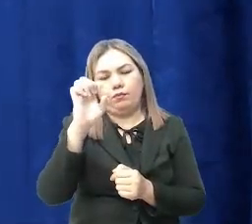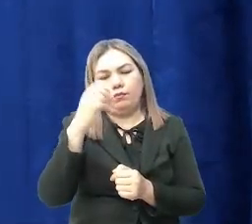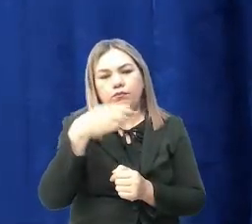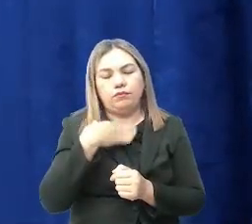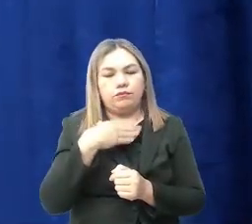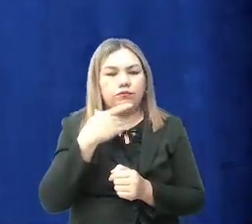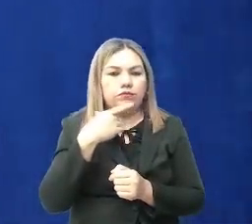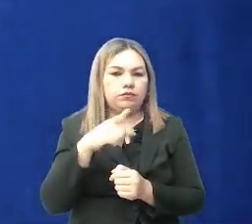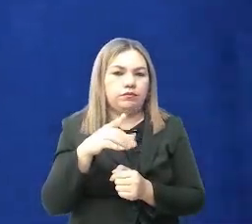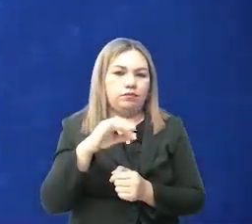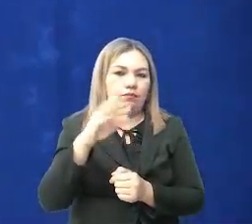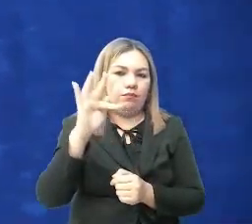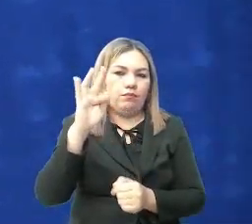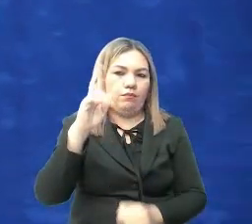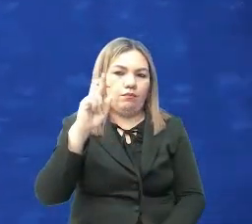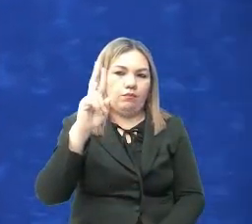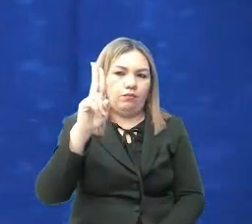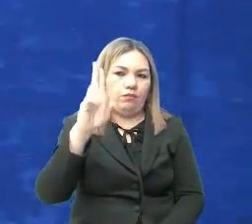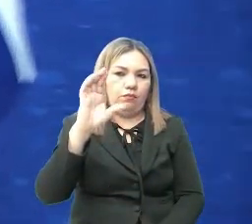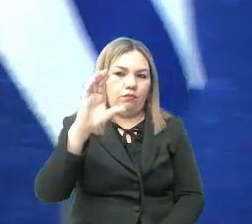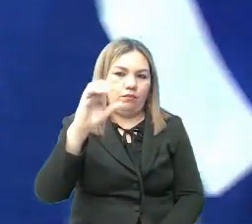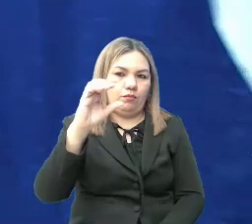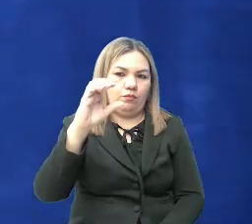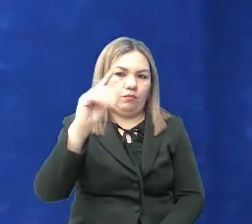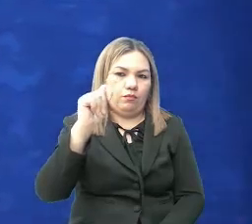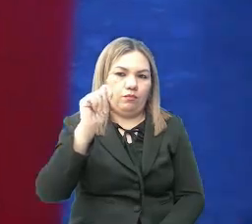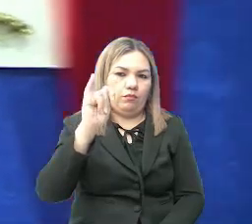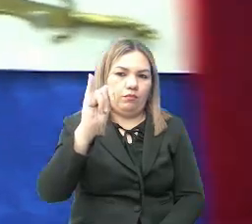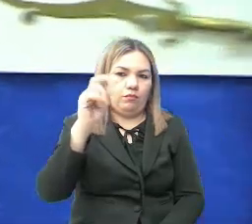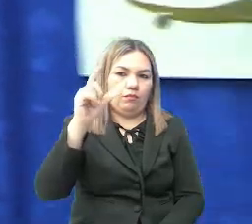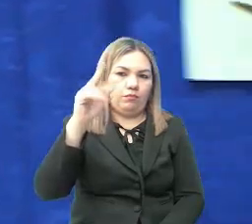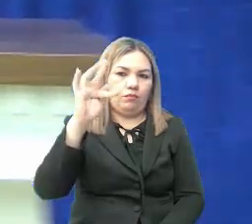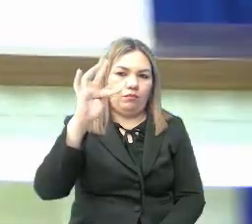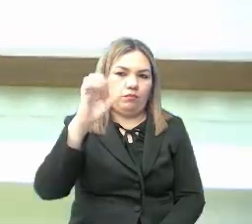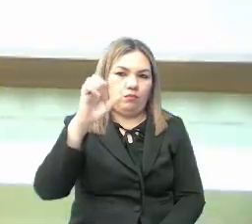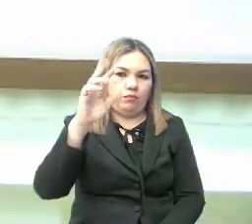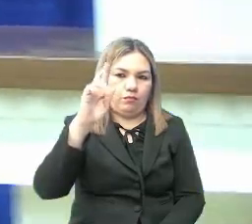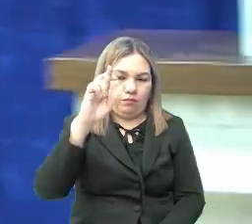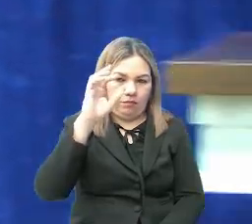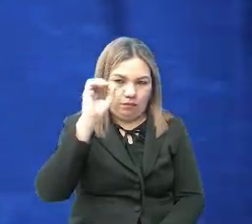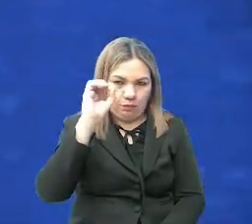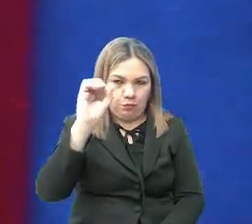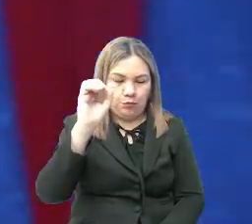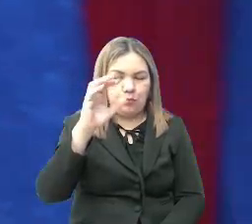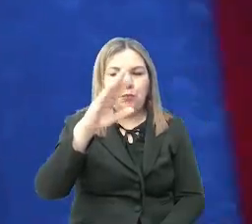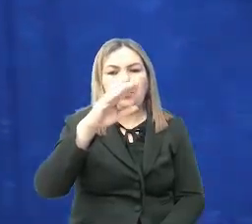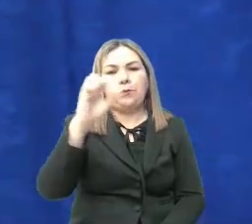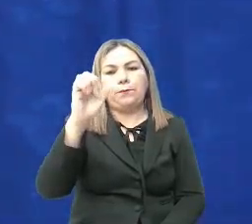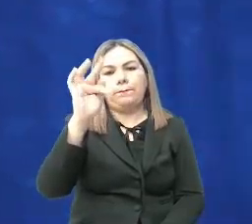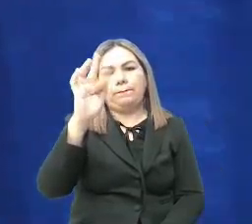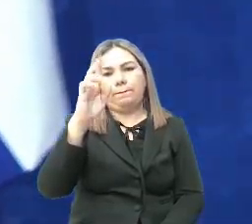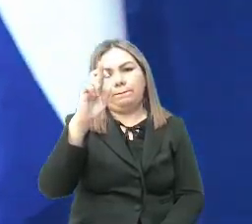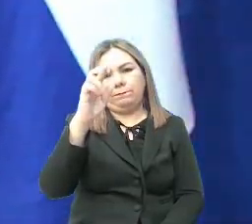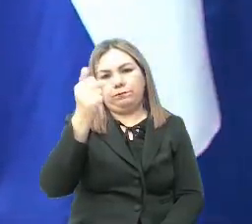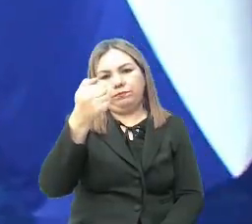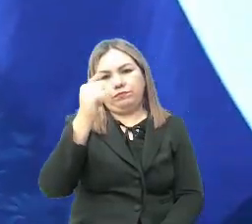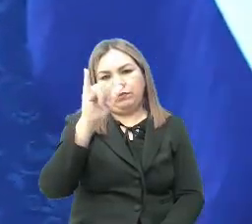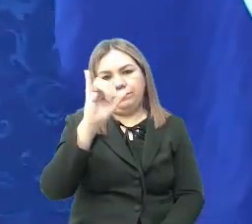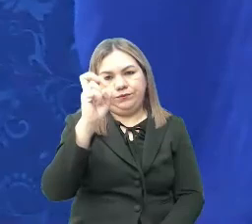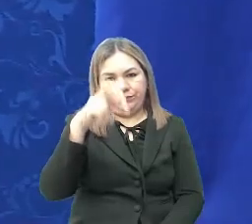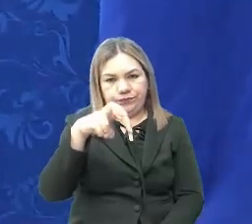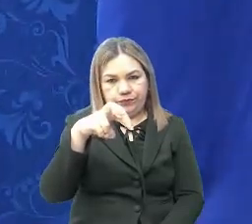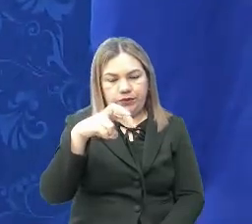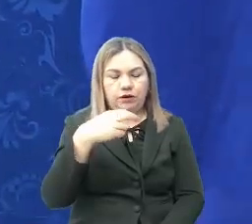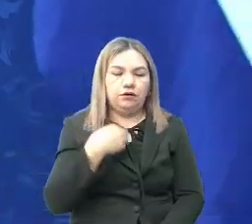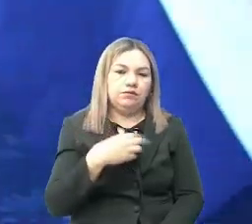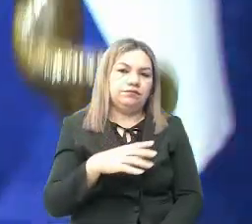it means to fructify. But it's not the Ephraim that you know. Ephraim means to